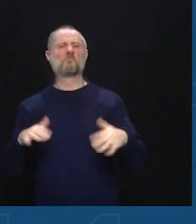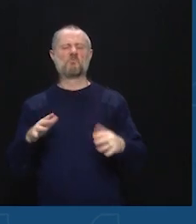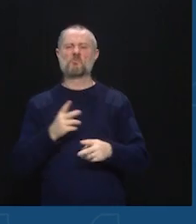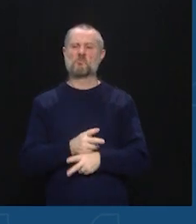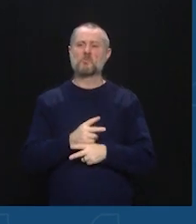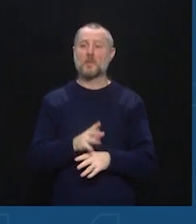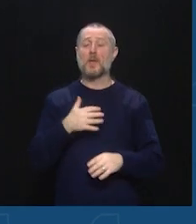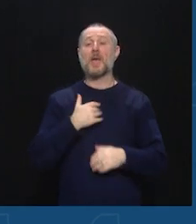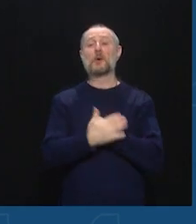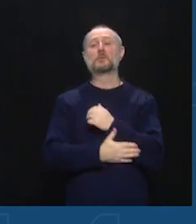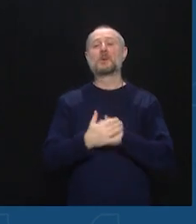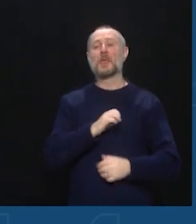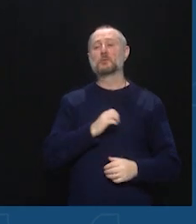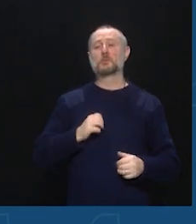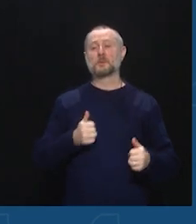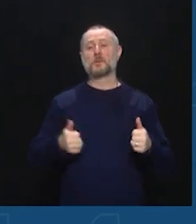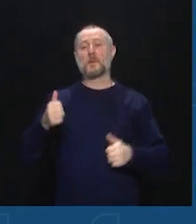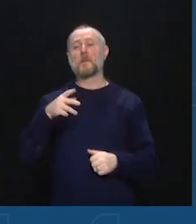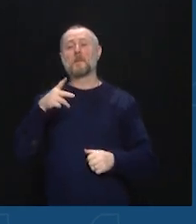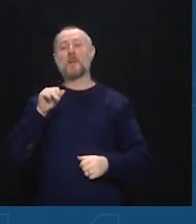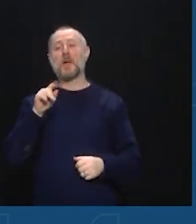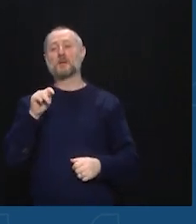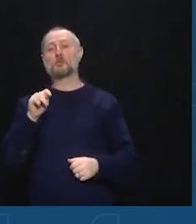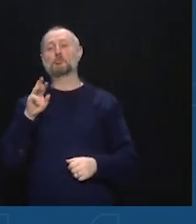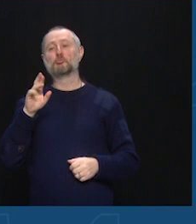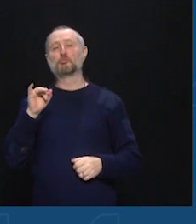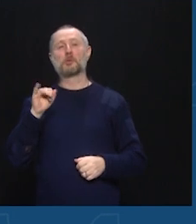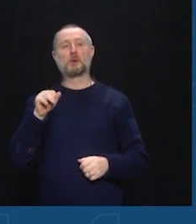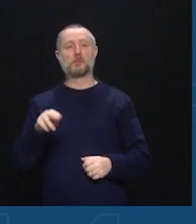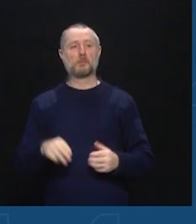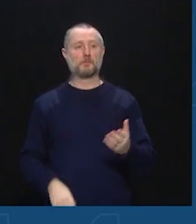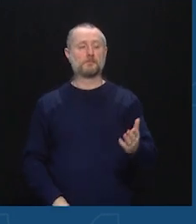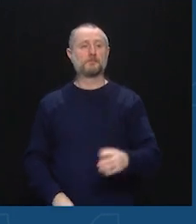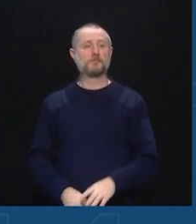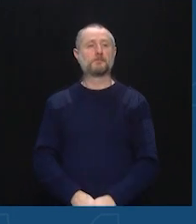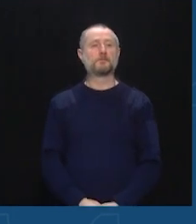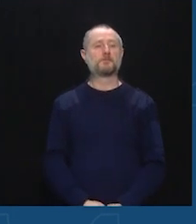Pat Ryan, to step up and say a few words.